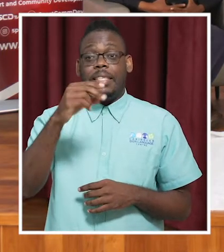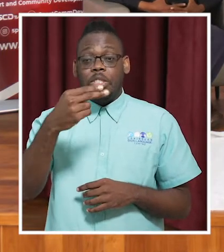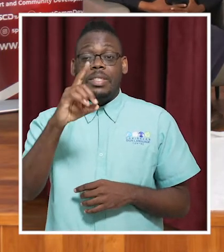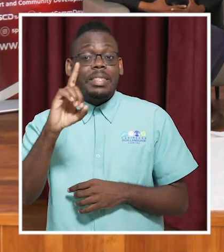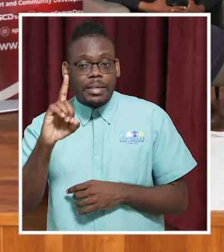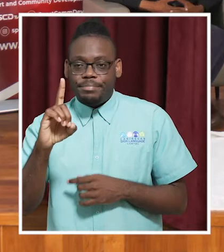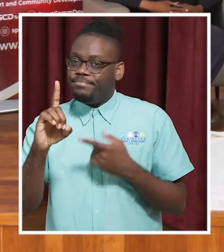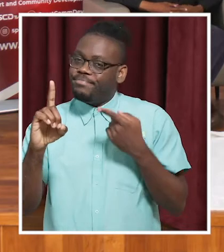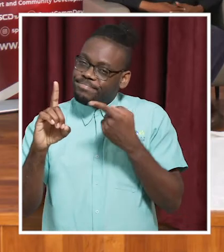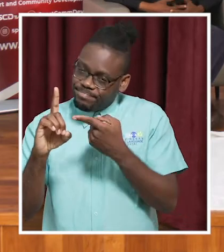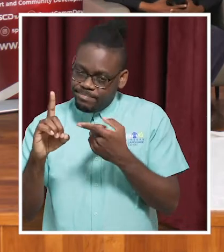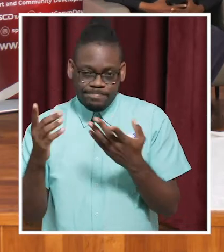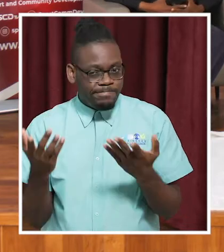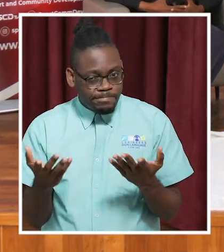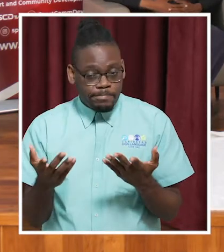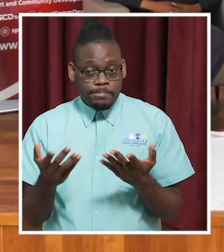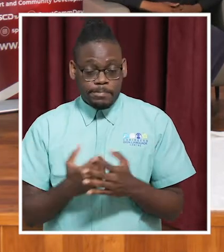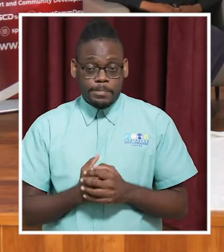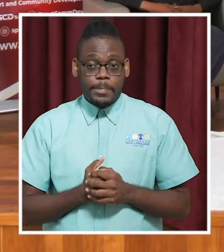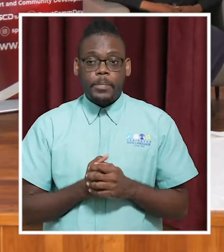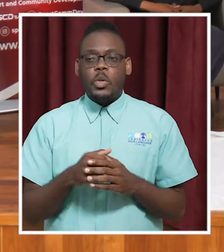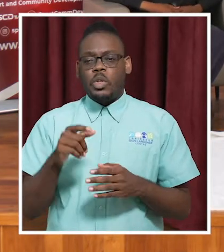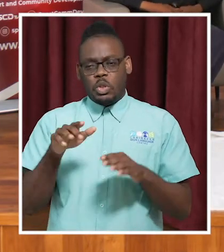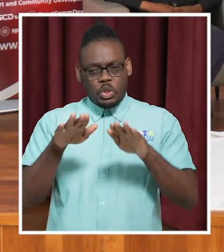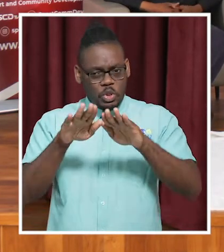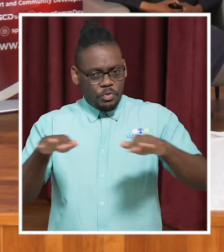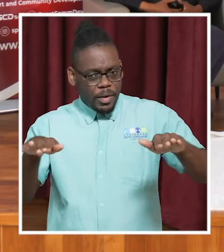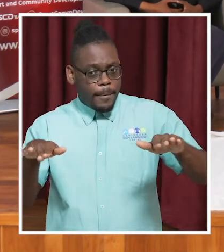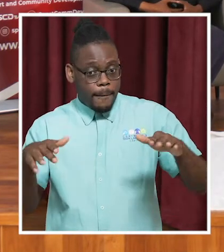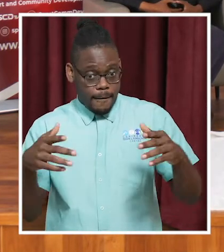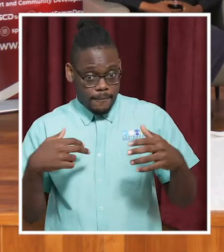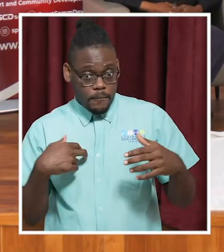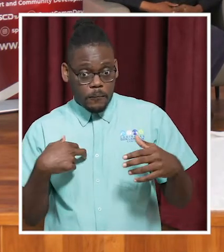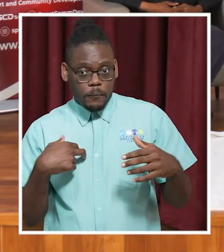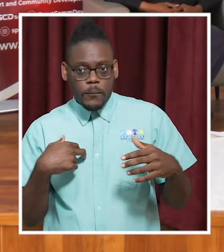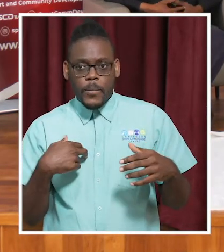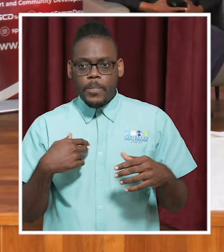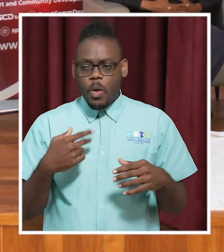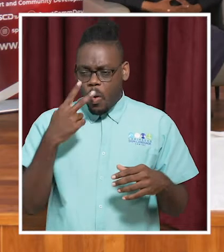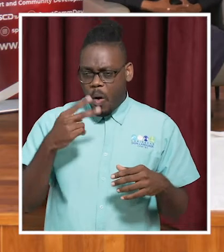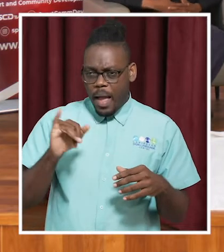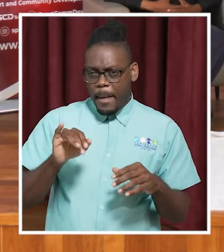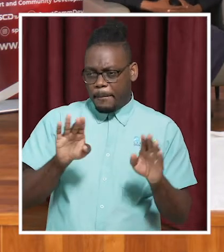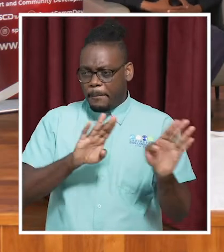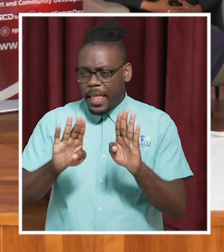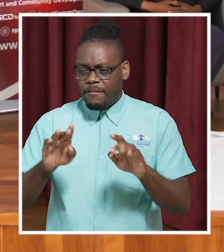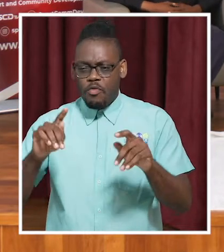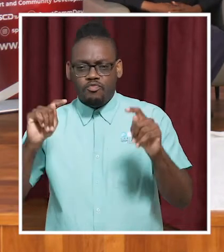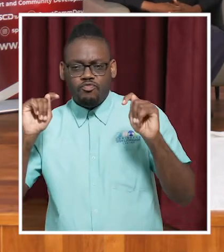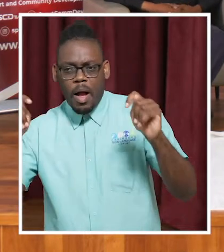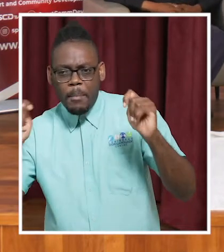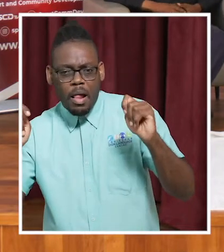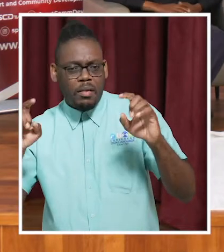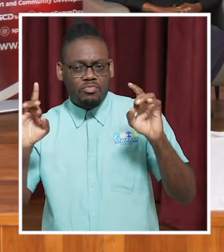fact, a disorder and is not just being deliberately difficult or miserable or hardened, as I said.